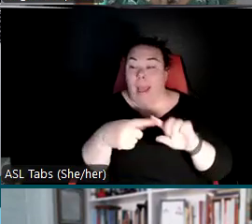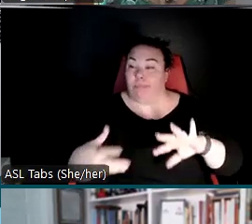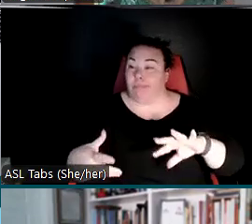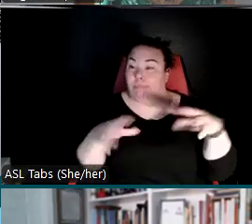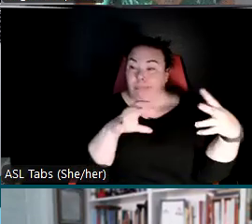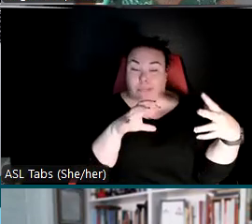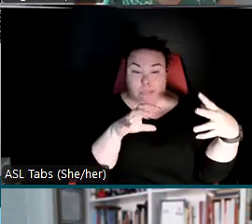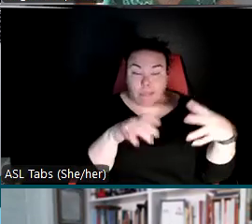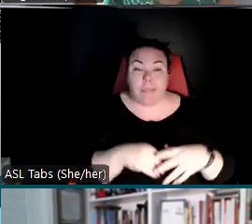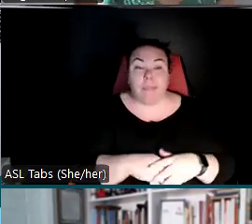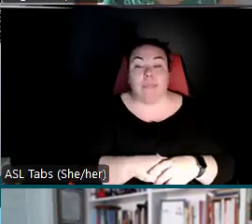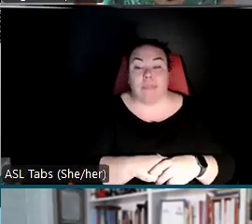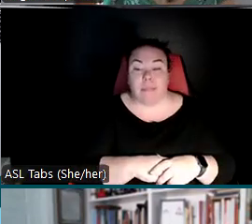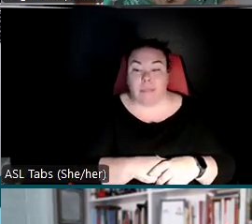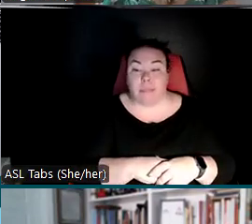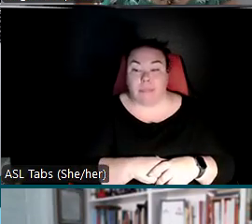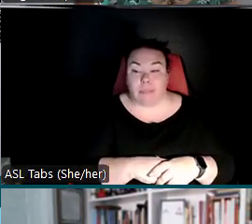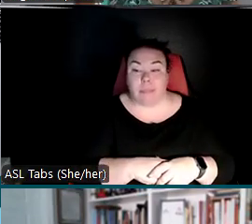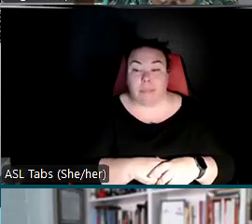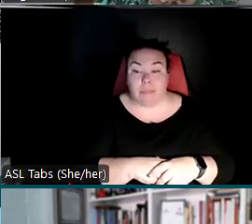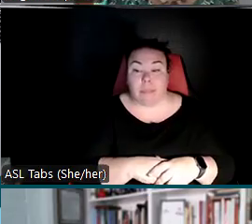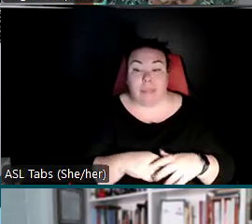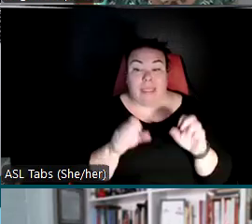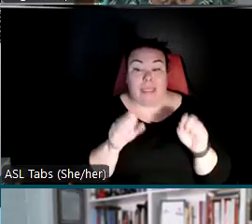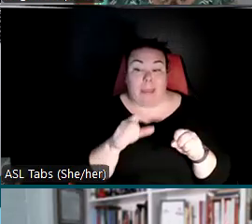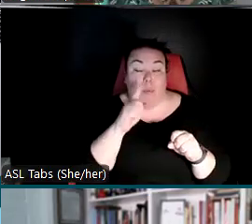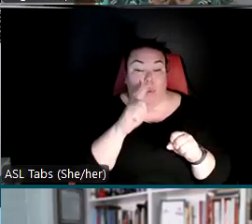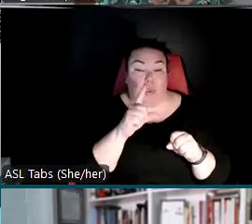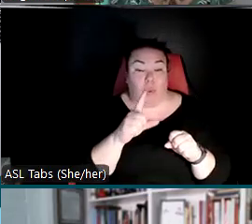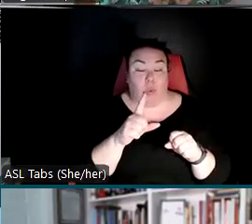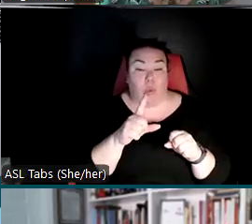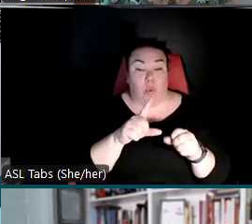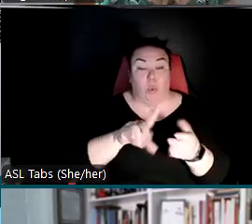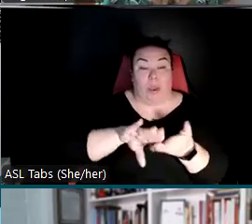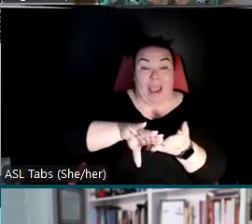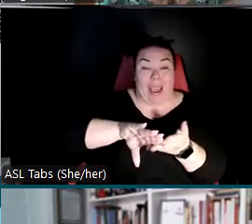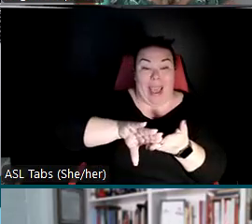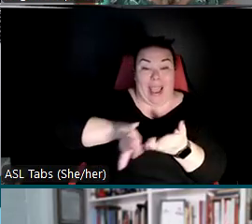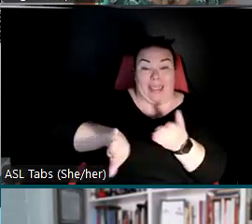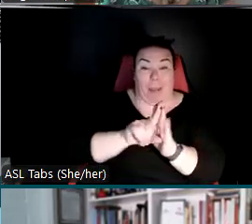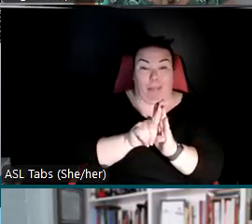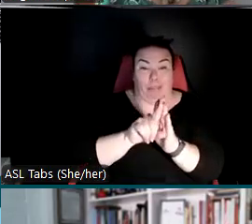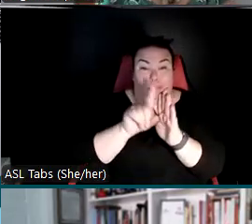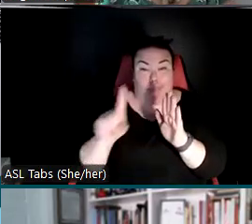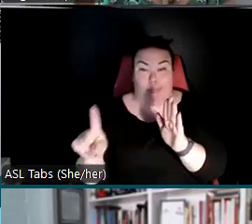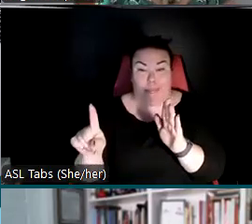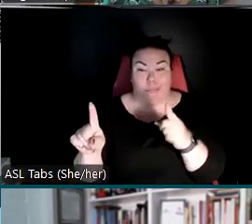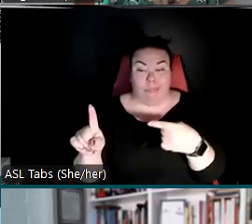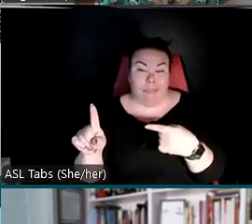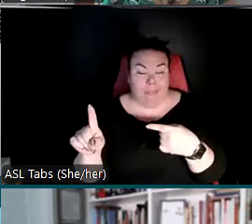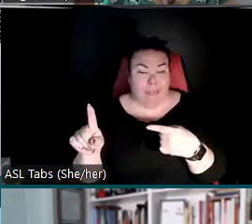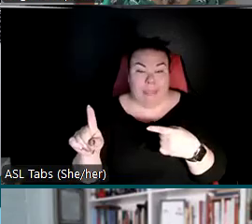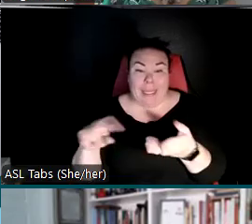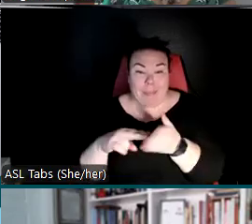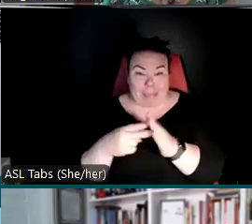custody or to isolate that survivor from friends and family. We also see that there